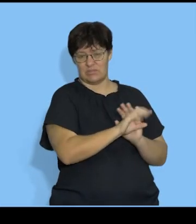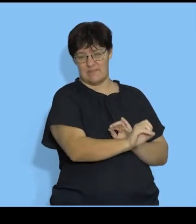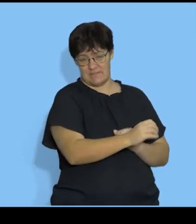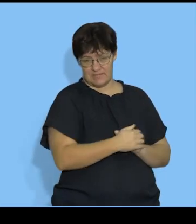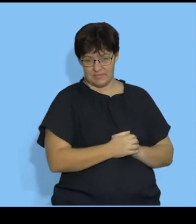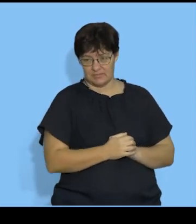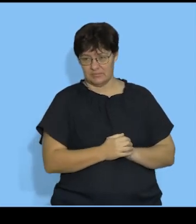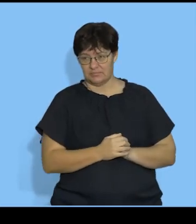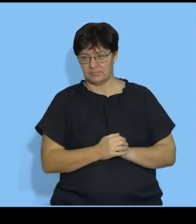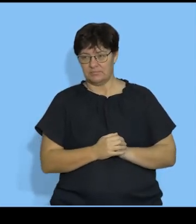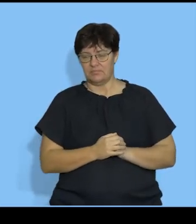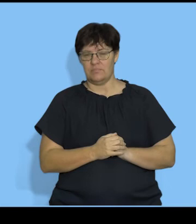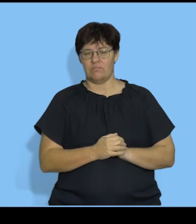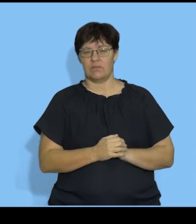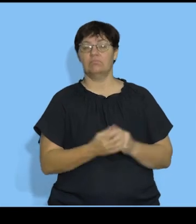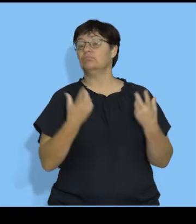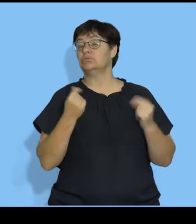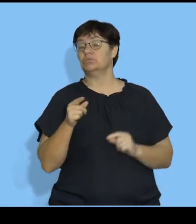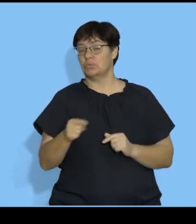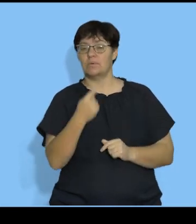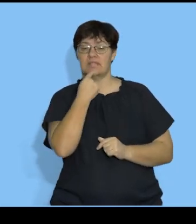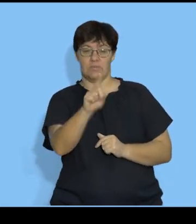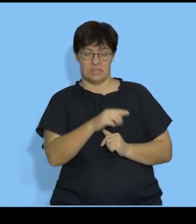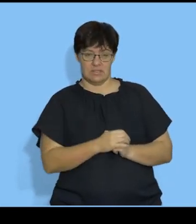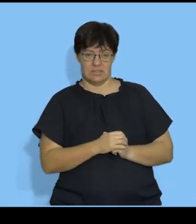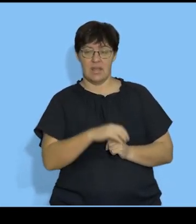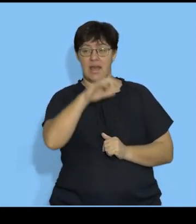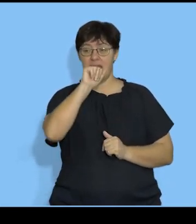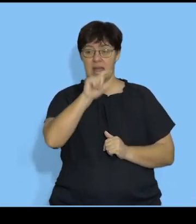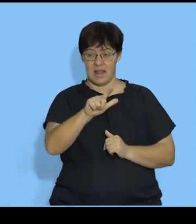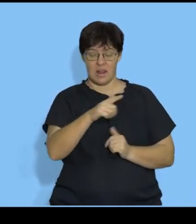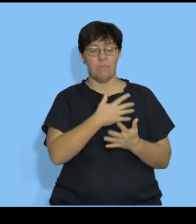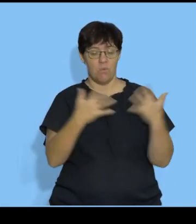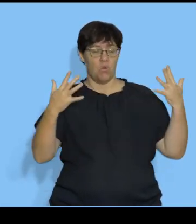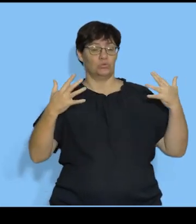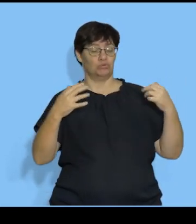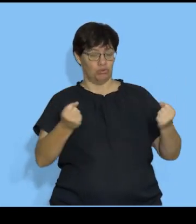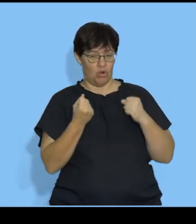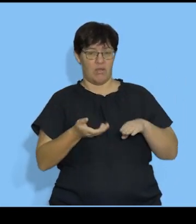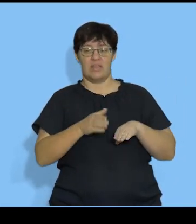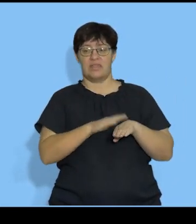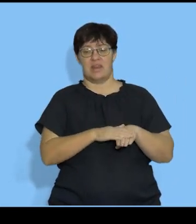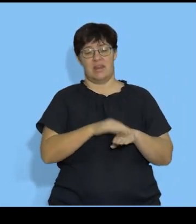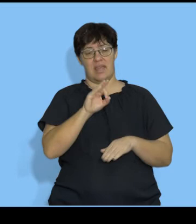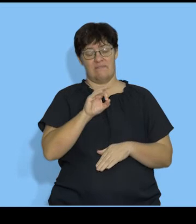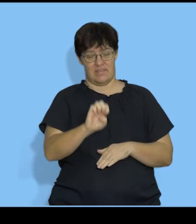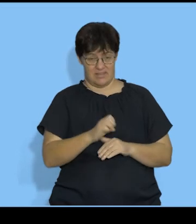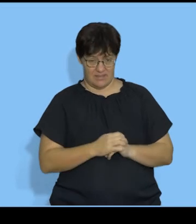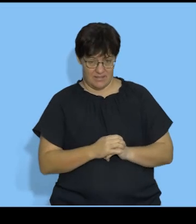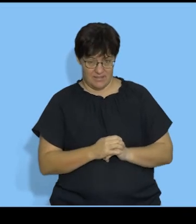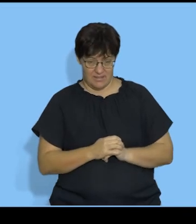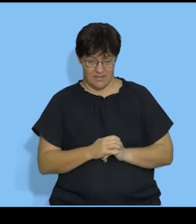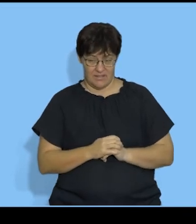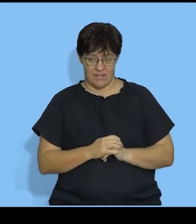if we are to do that, we are saying that aluminium is a stronger reducing agent than iron. So we